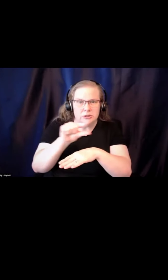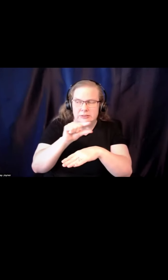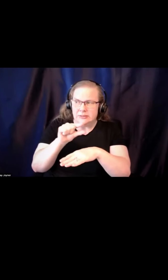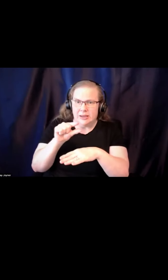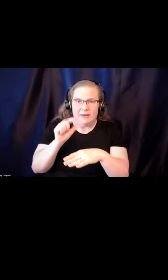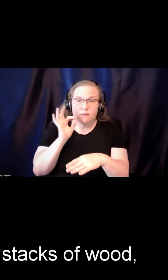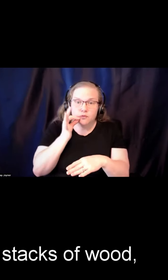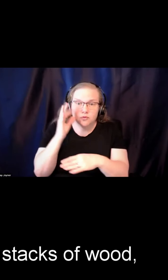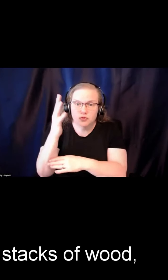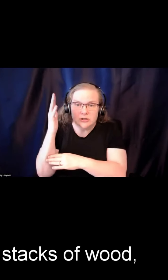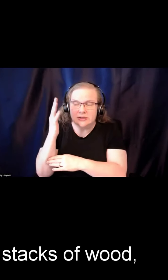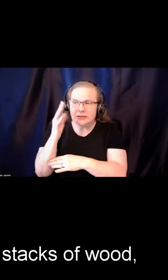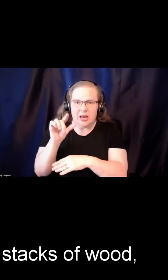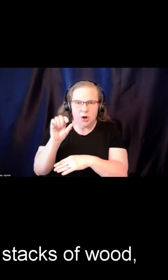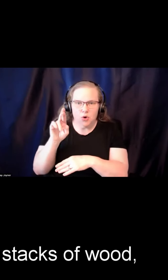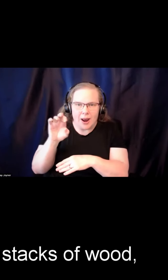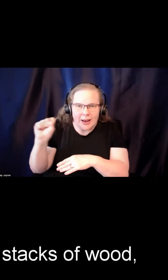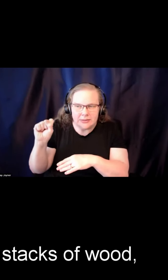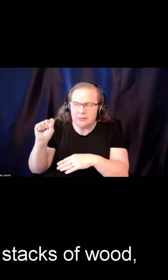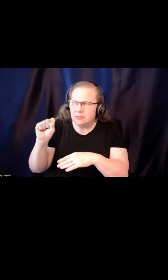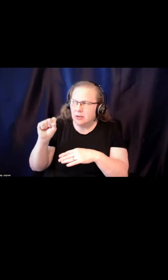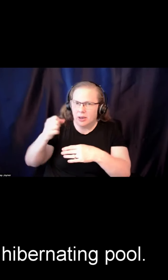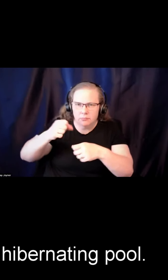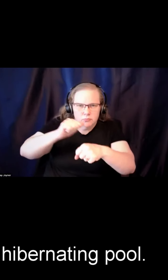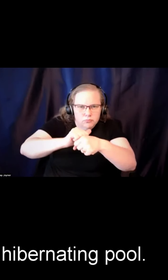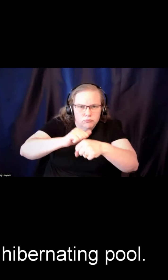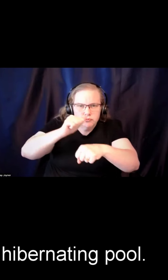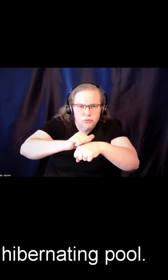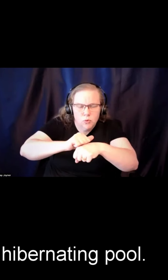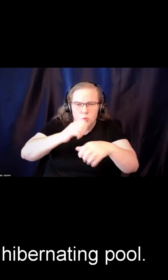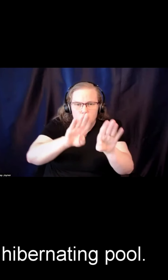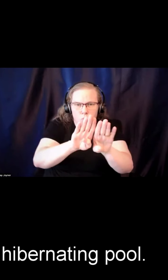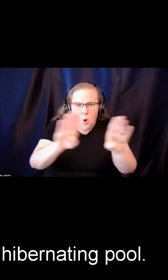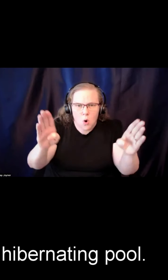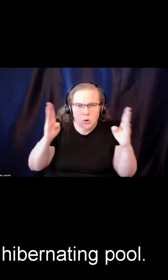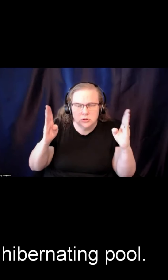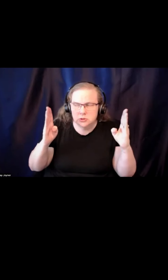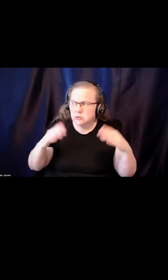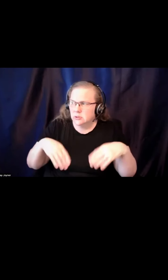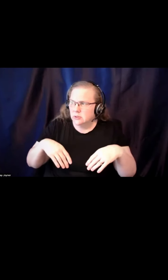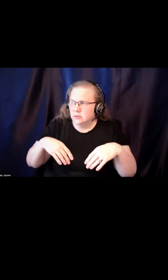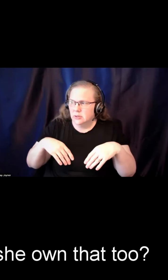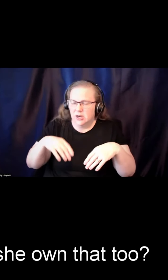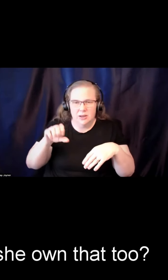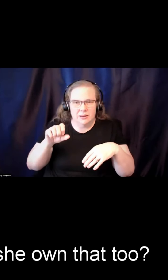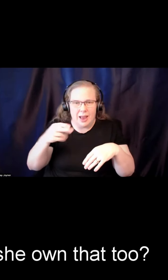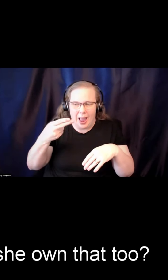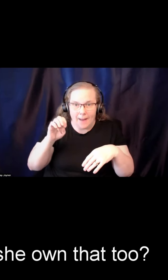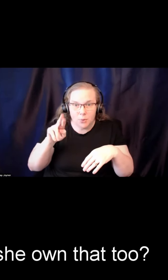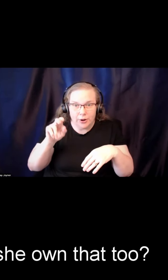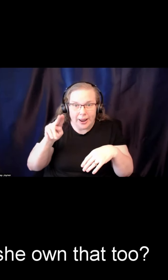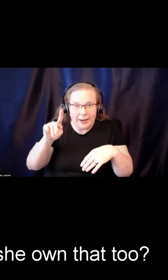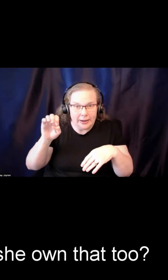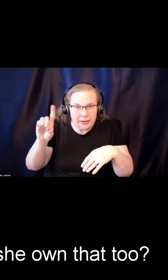trees. Fieldstone walls and stacks of wood, shed and garage and hibernating pool. The sky